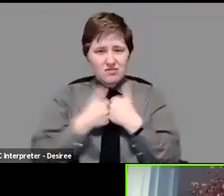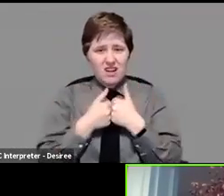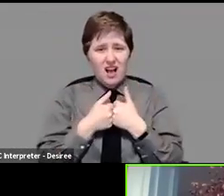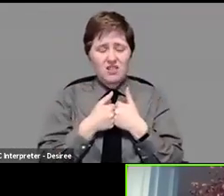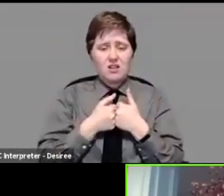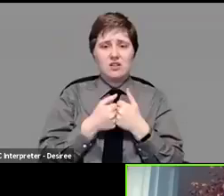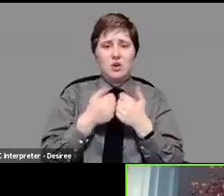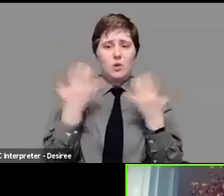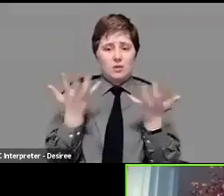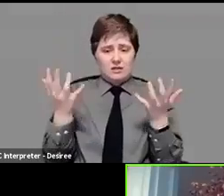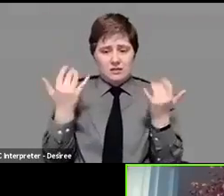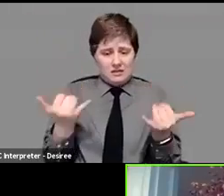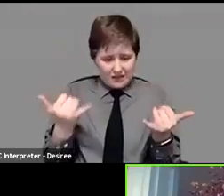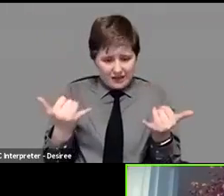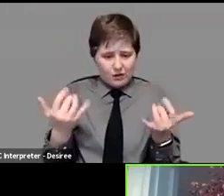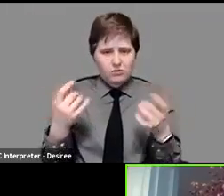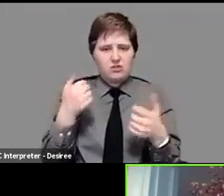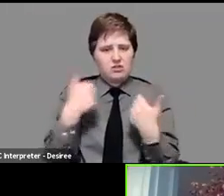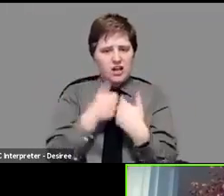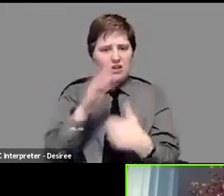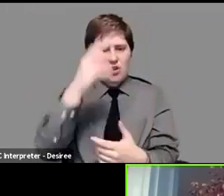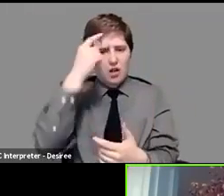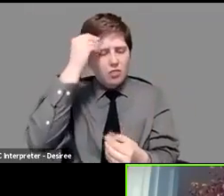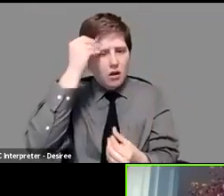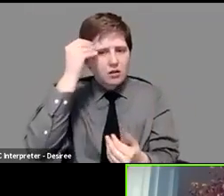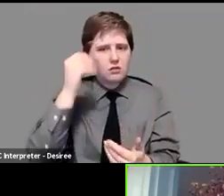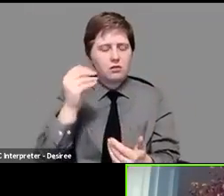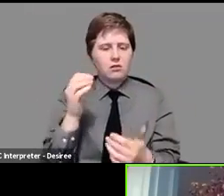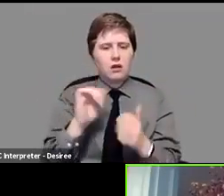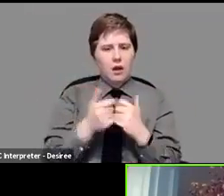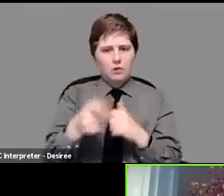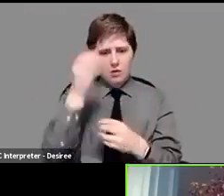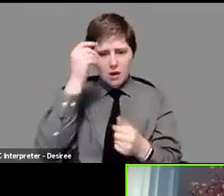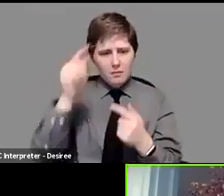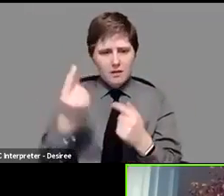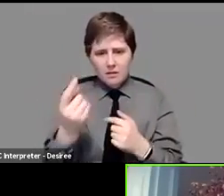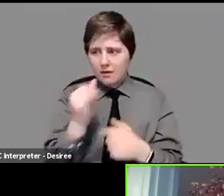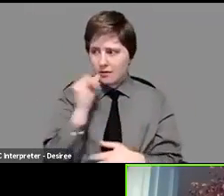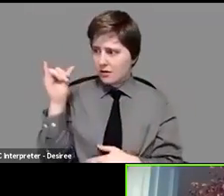status quo, challenge your own thinking. Because the way you thought about something